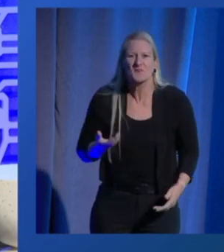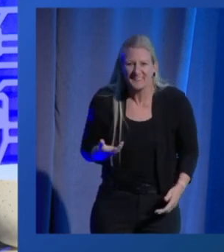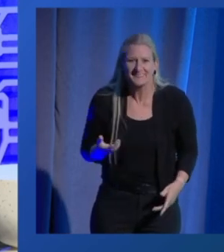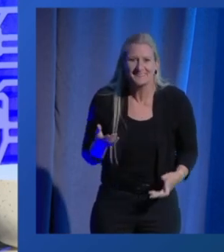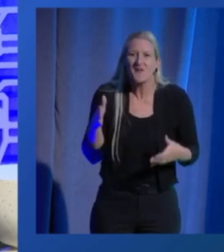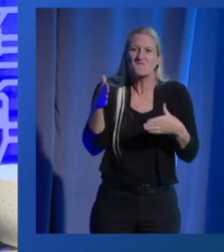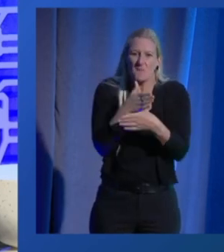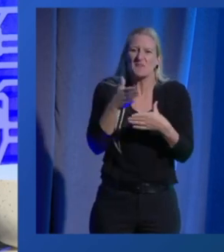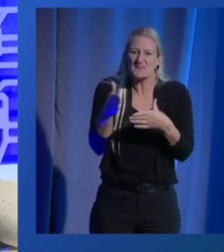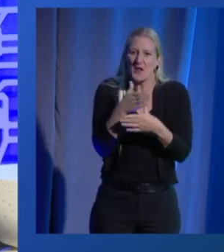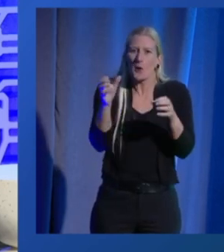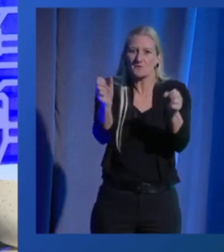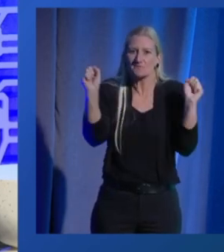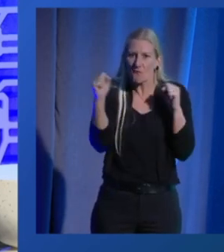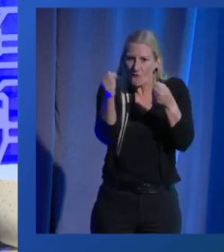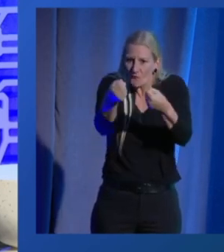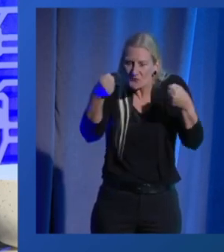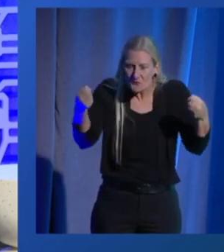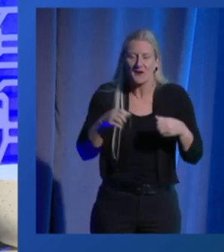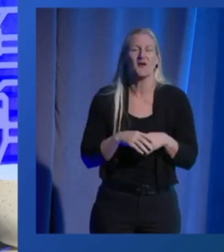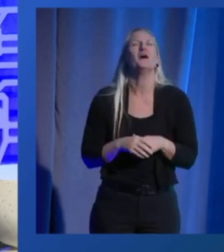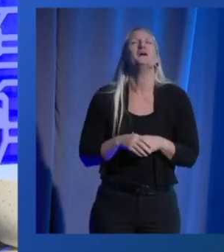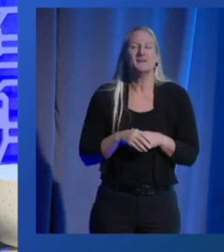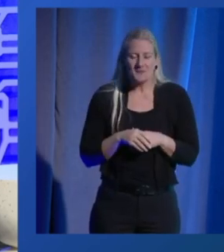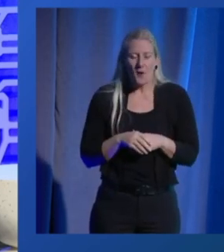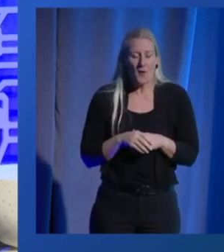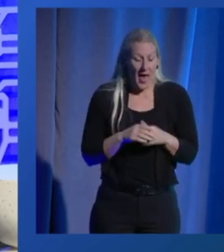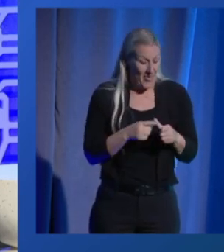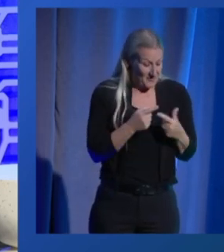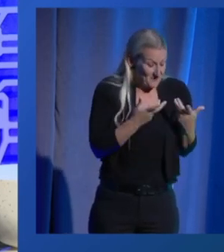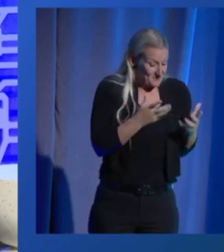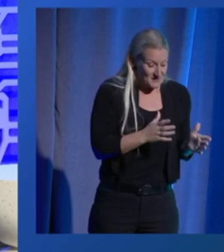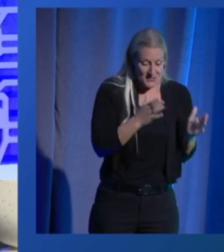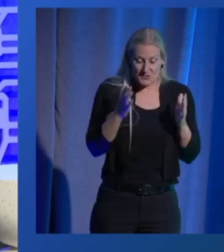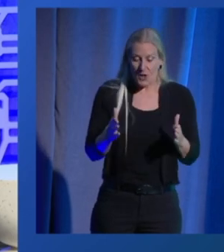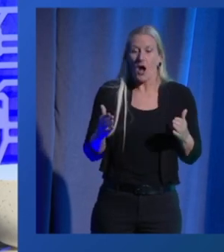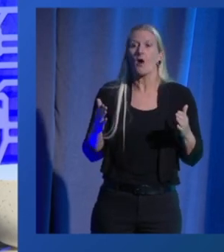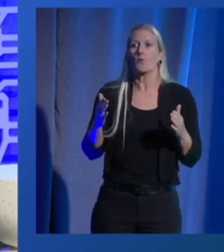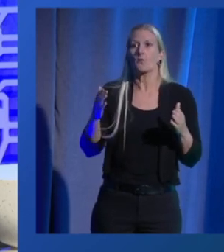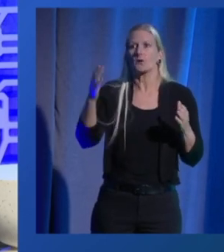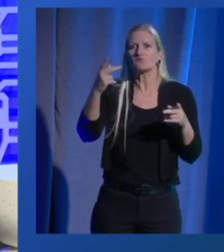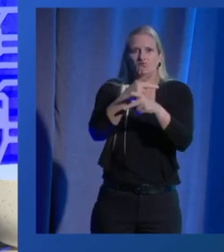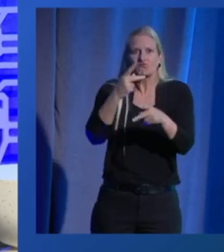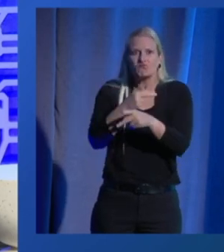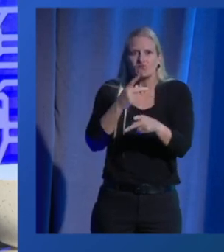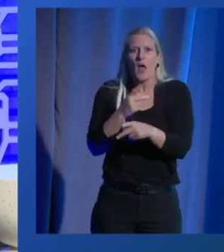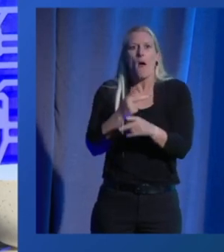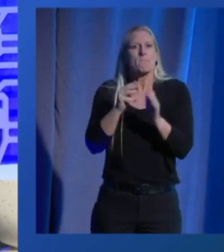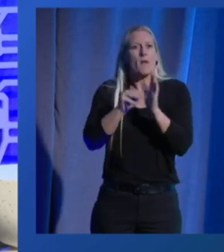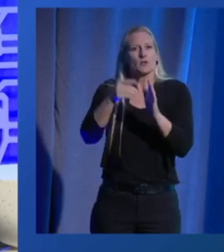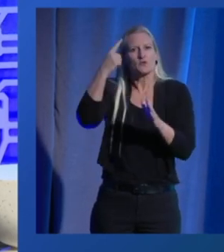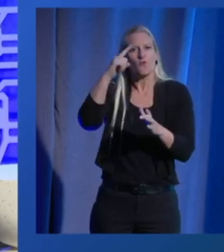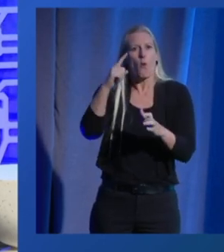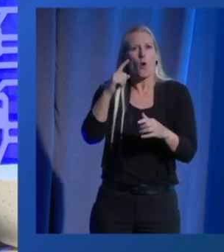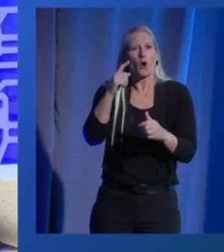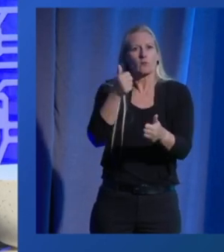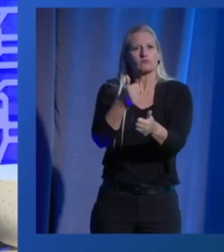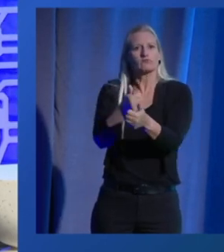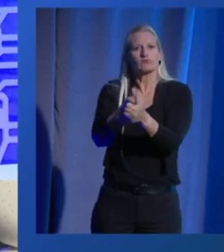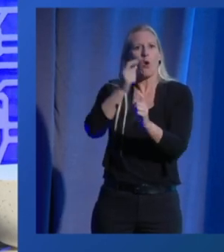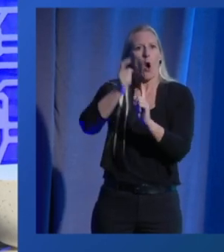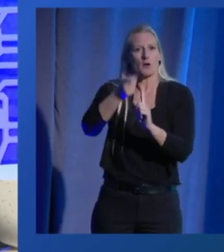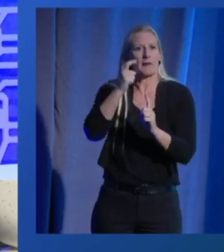to provide computer vision models for self-driving cars autonomy and later on government uses and since